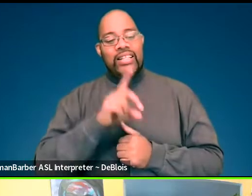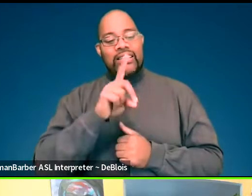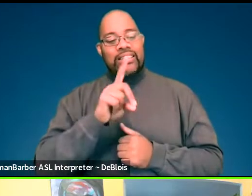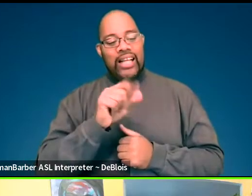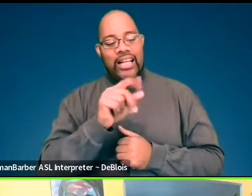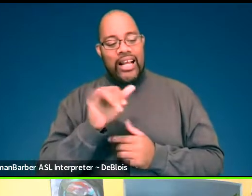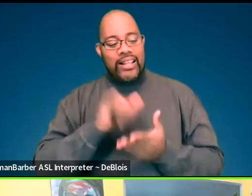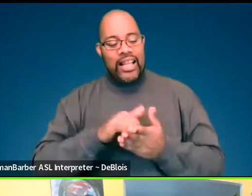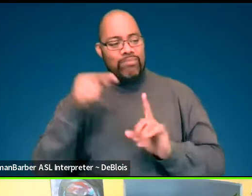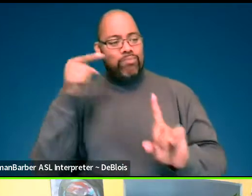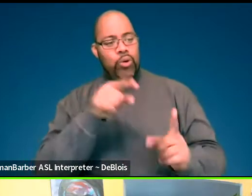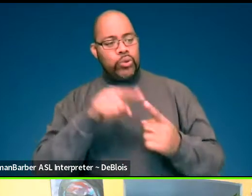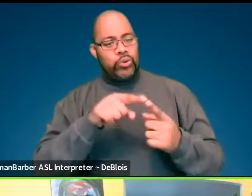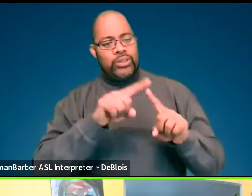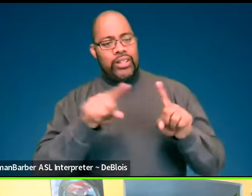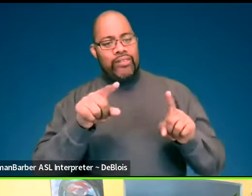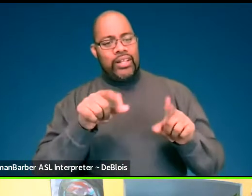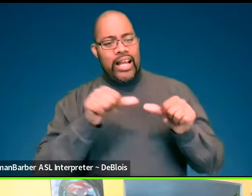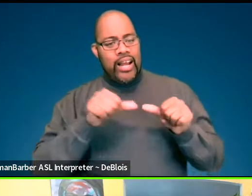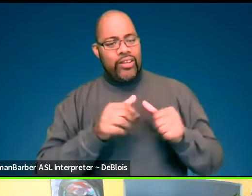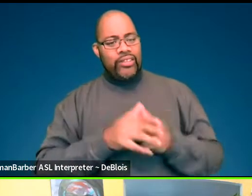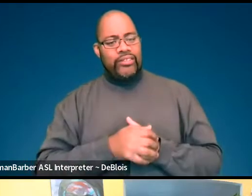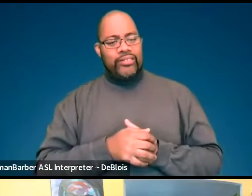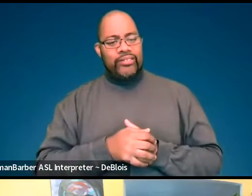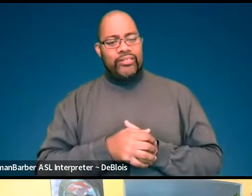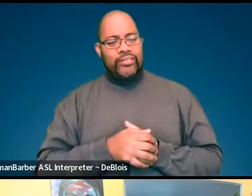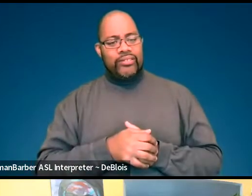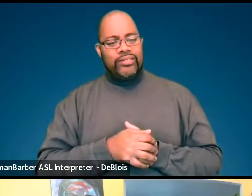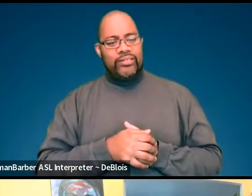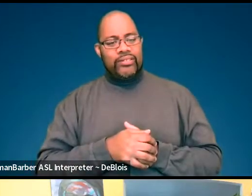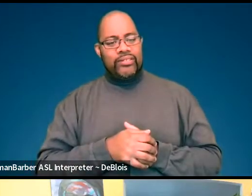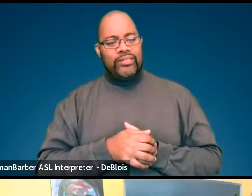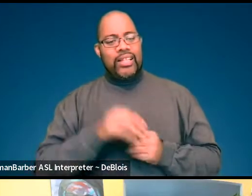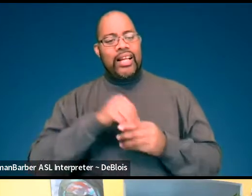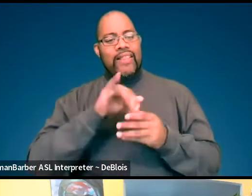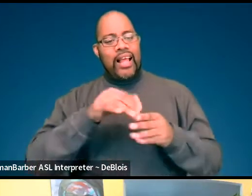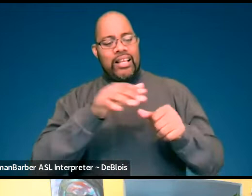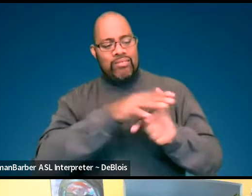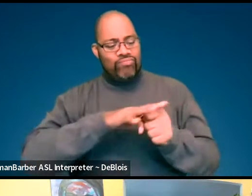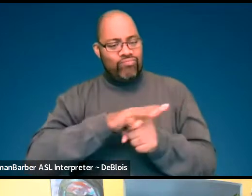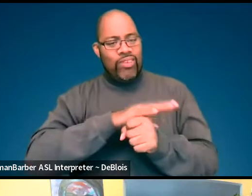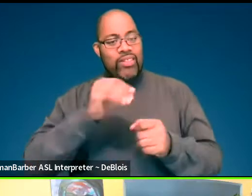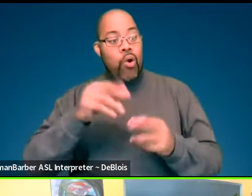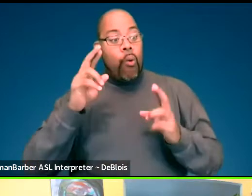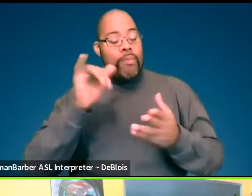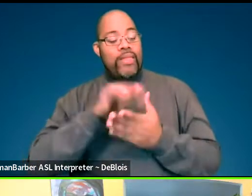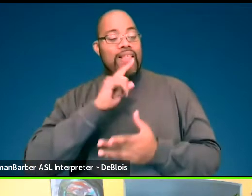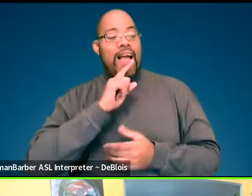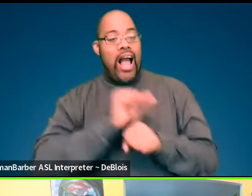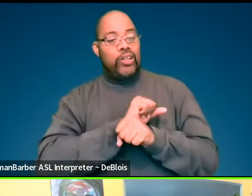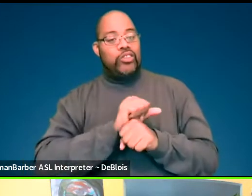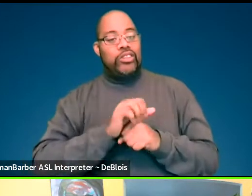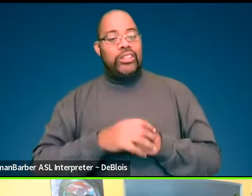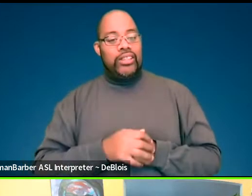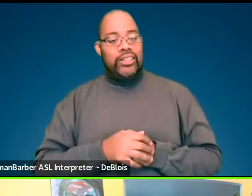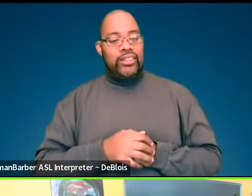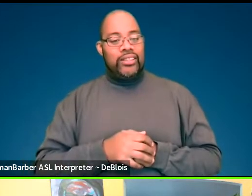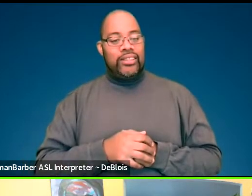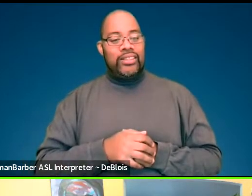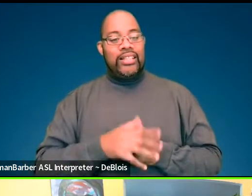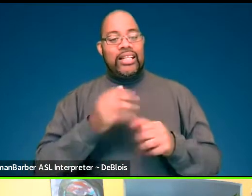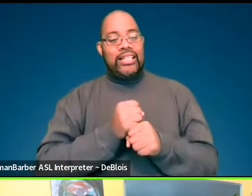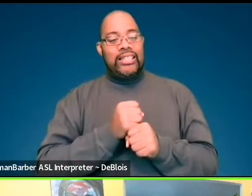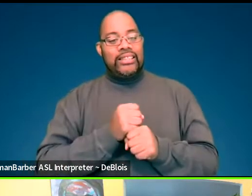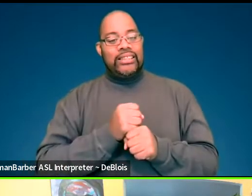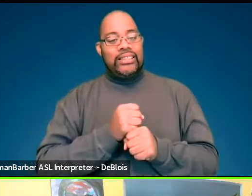has pointed to various sort of areas in that vicinity. And the hope is that they actually get a sort